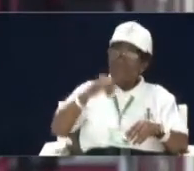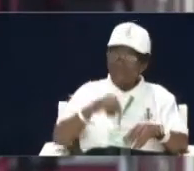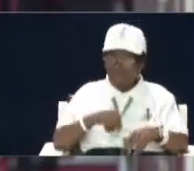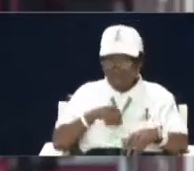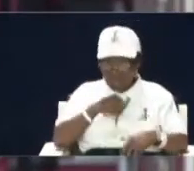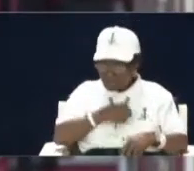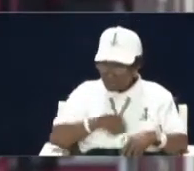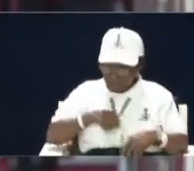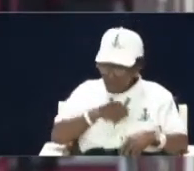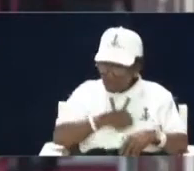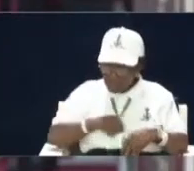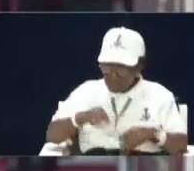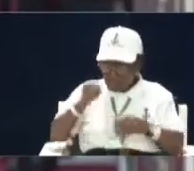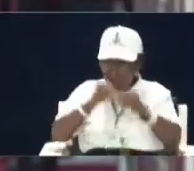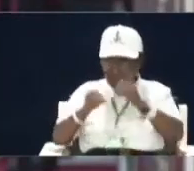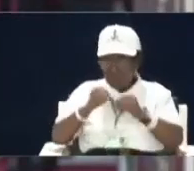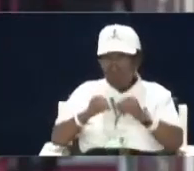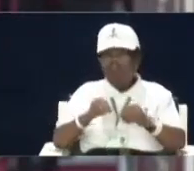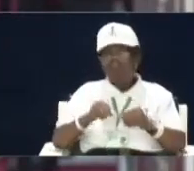Our nature